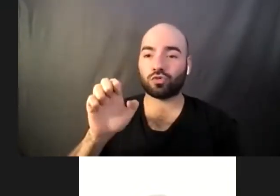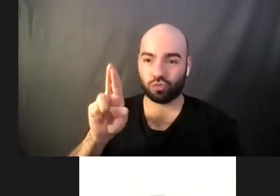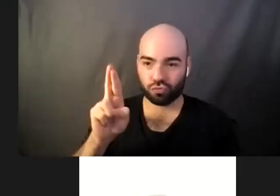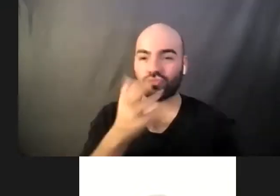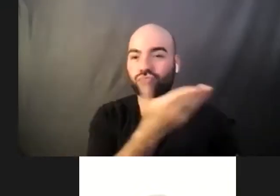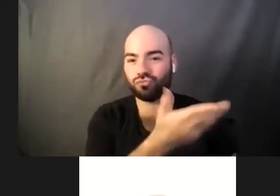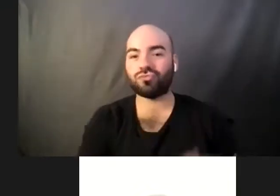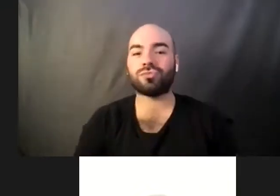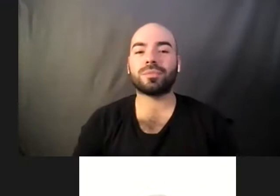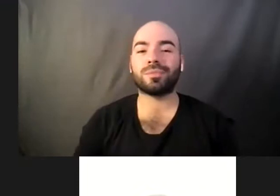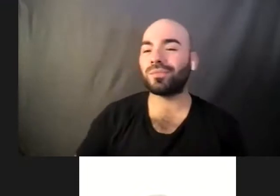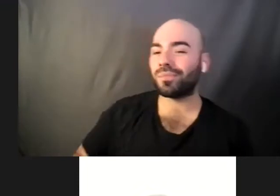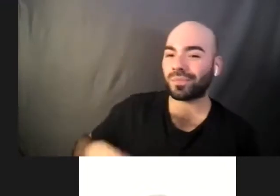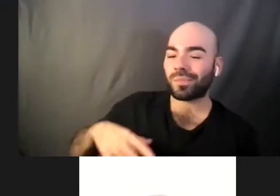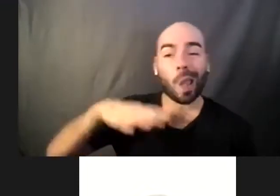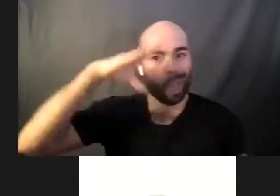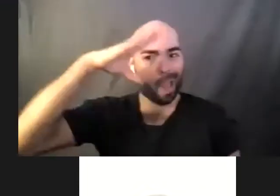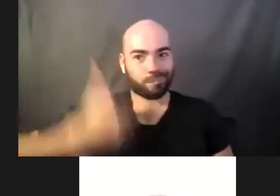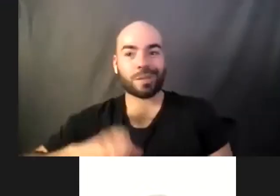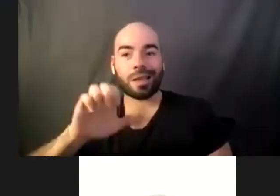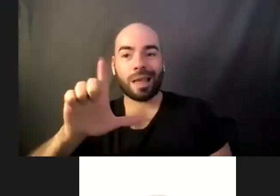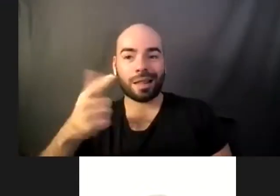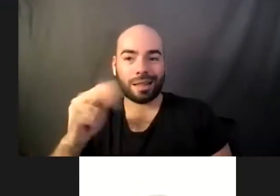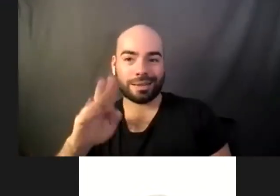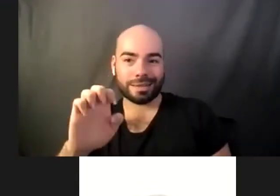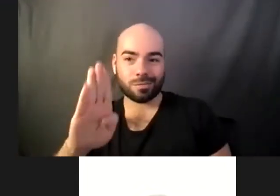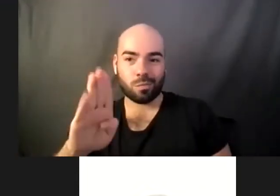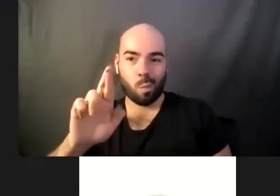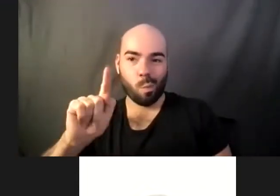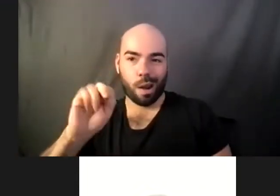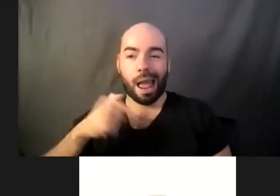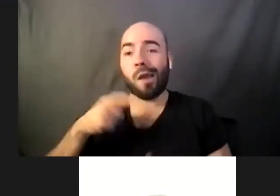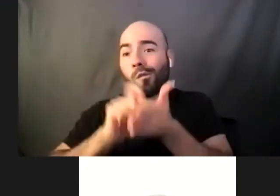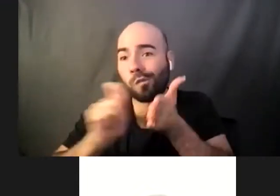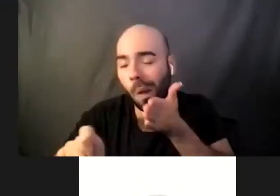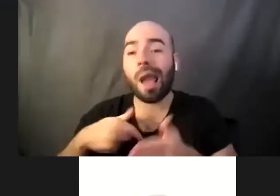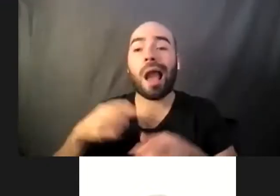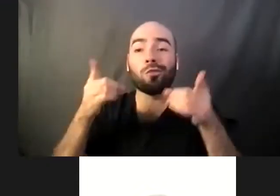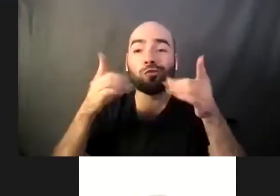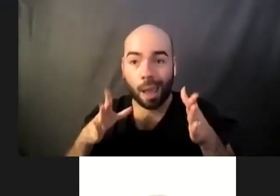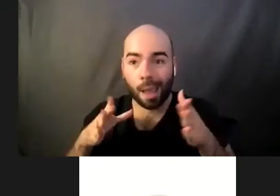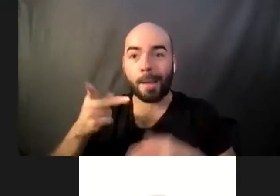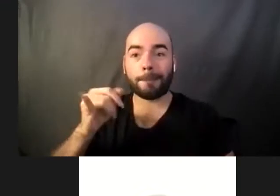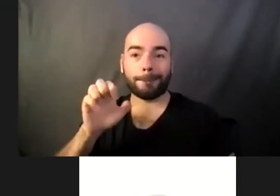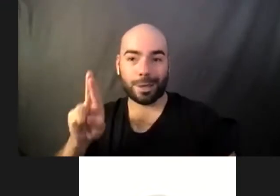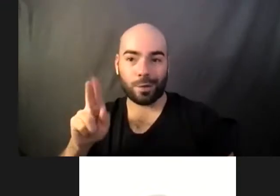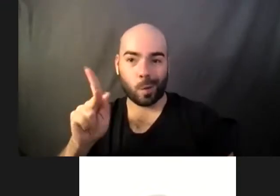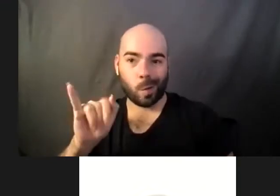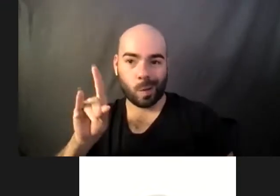Hi, I'm Elegance Bratton, writer, director of Pier Kids. I am a